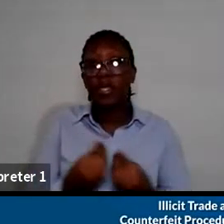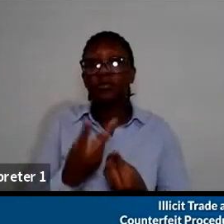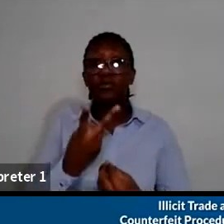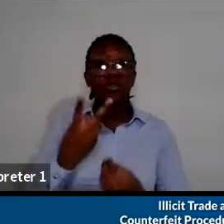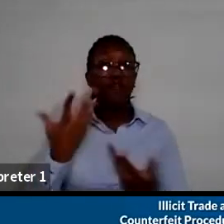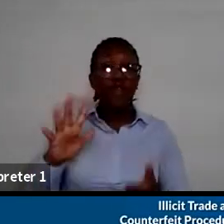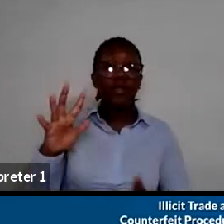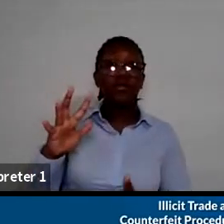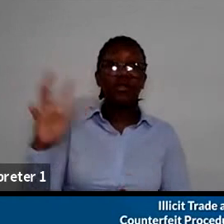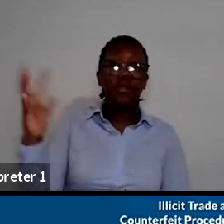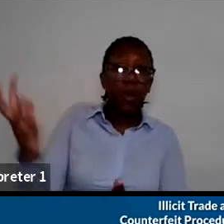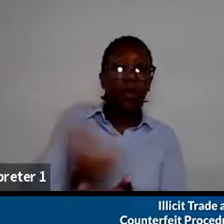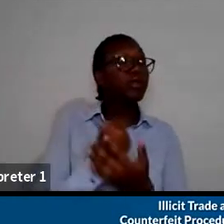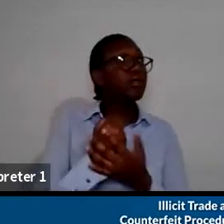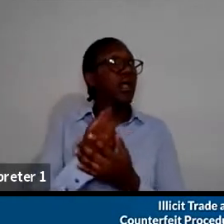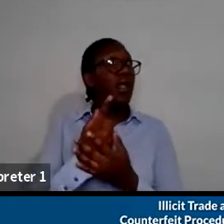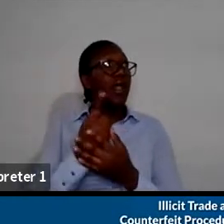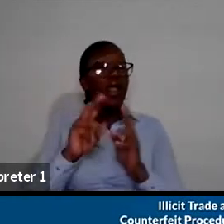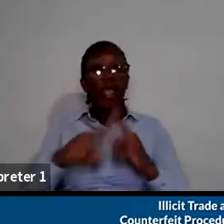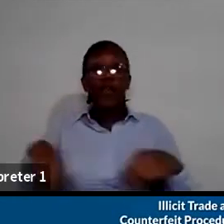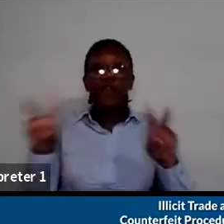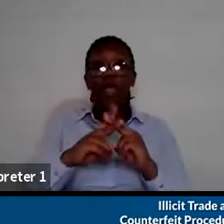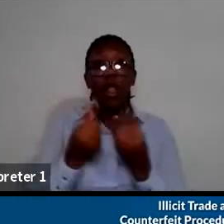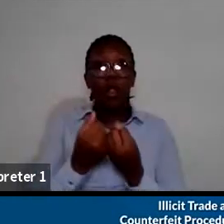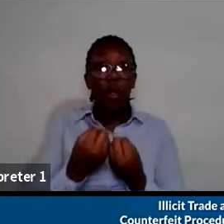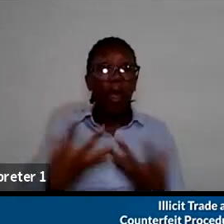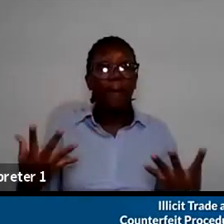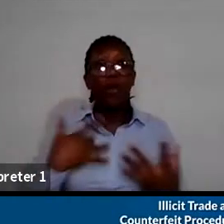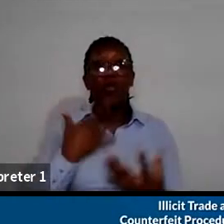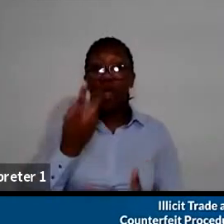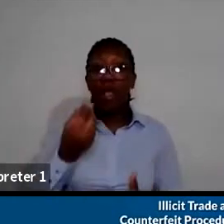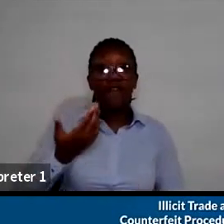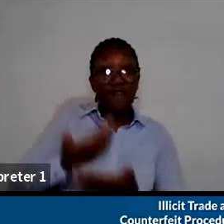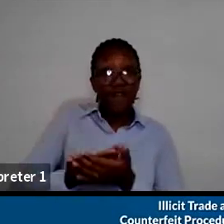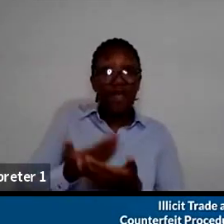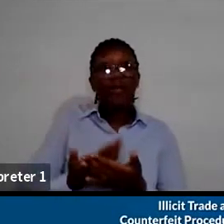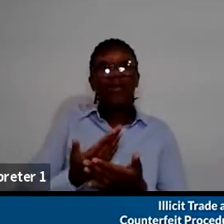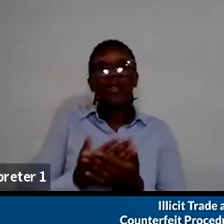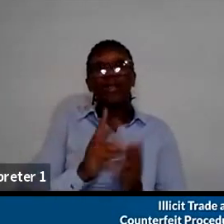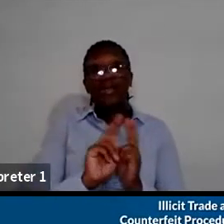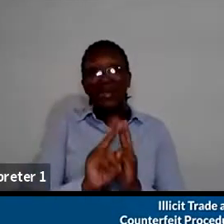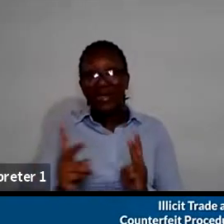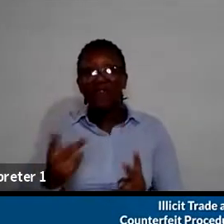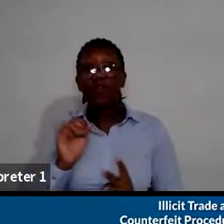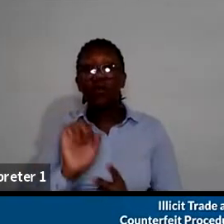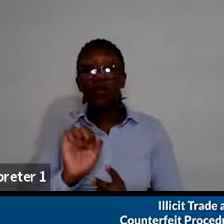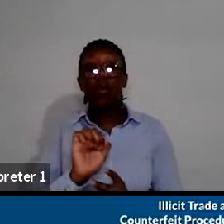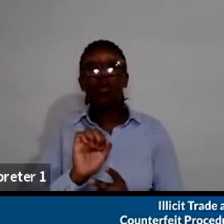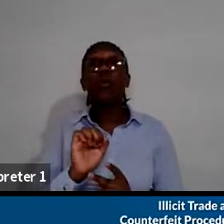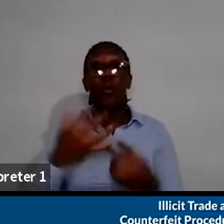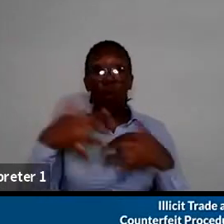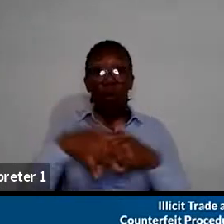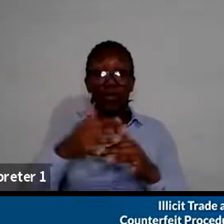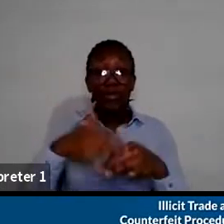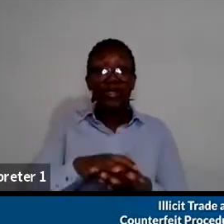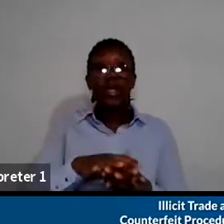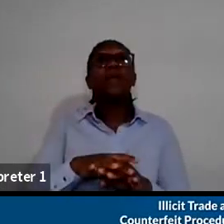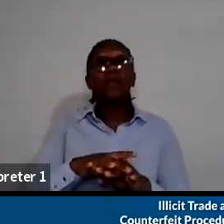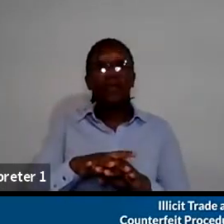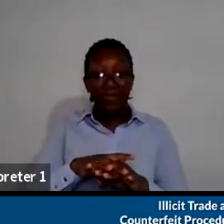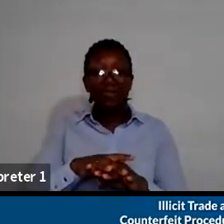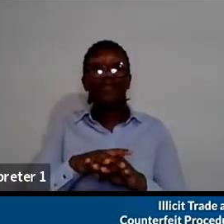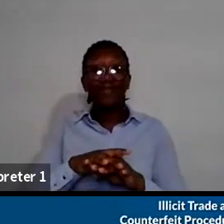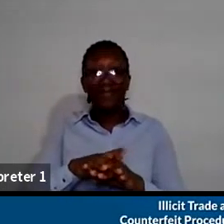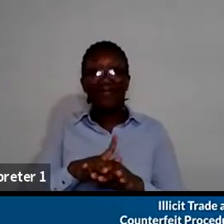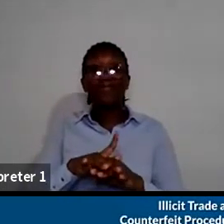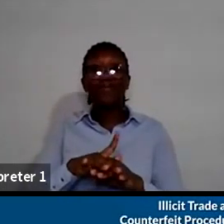of those. So it's also available on the Customs and Excise landing page on the SARS webpage, but